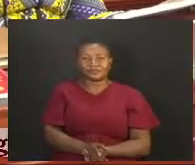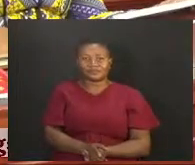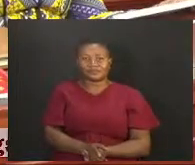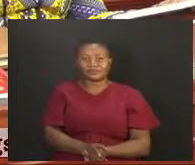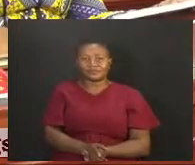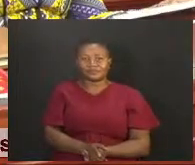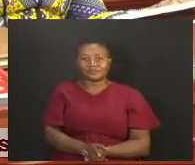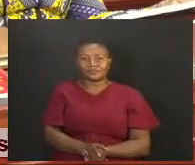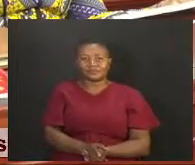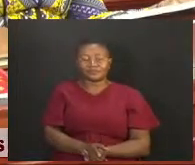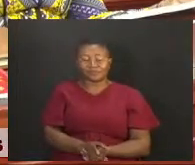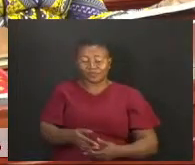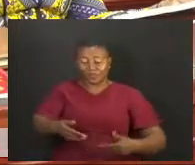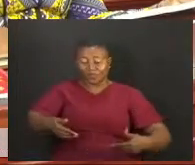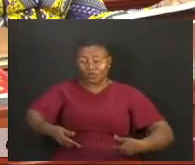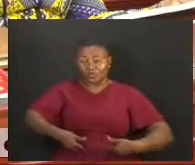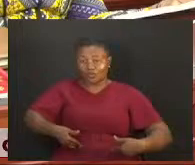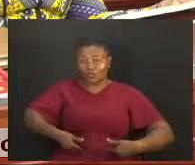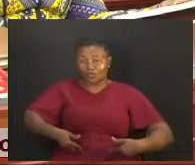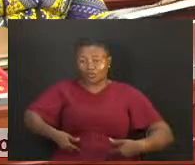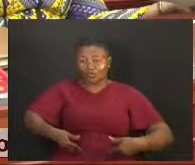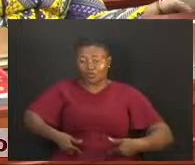the youth of this country